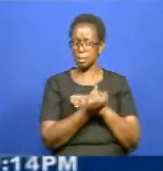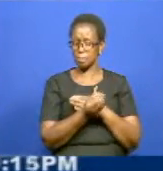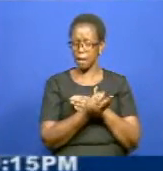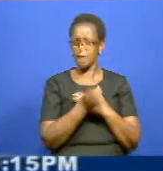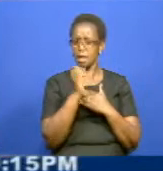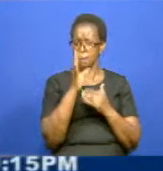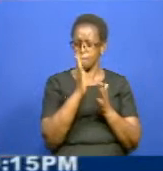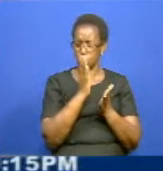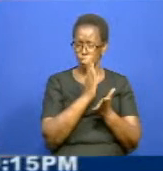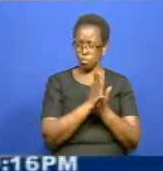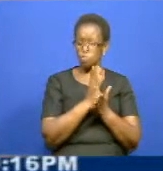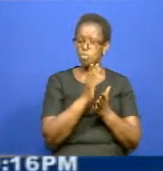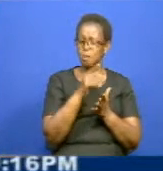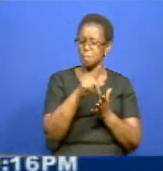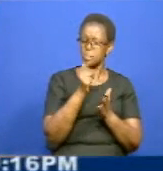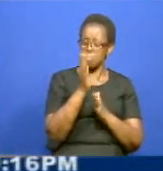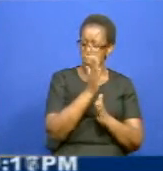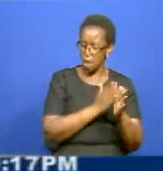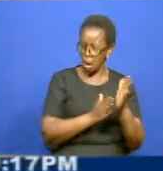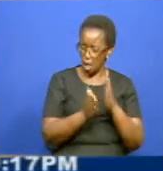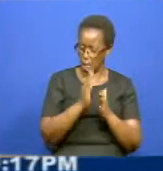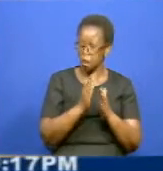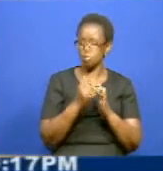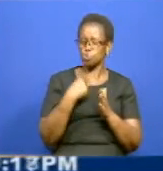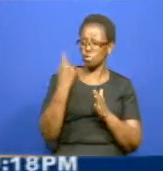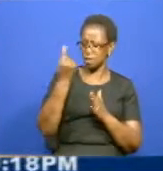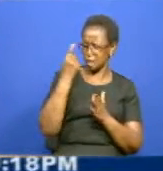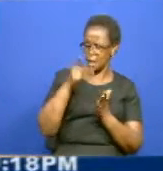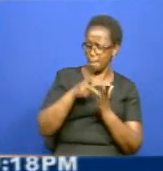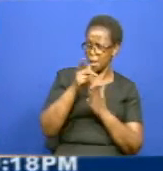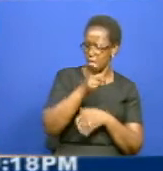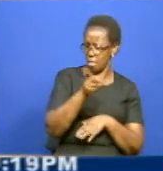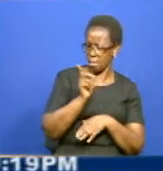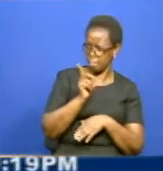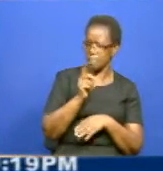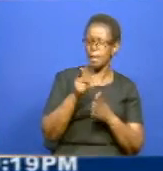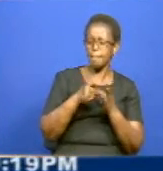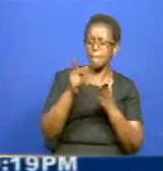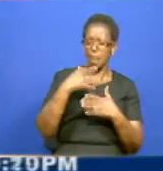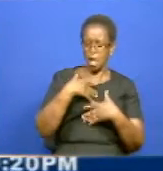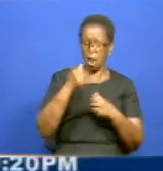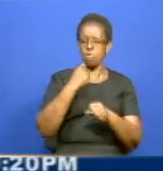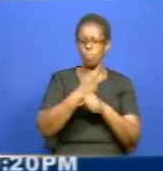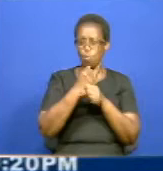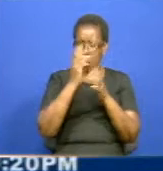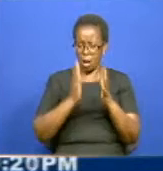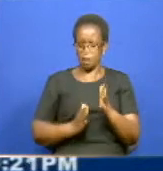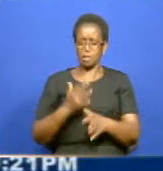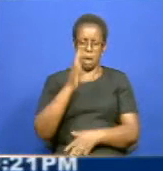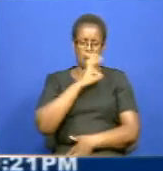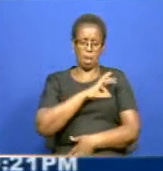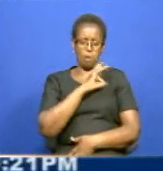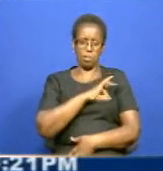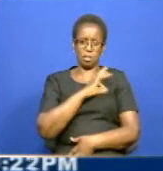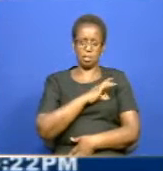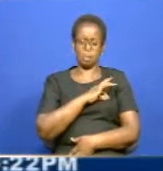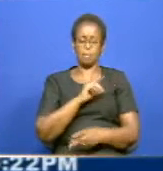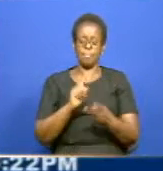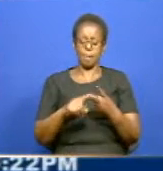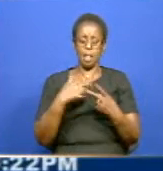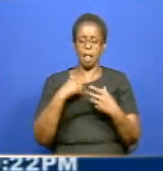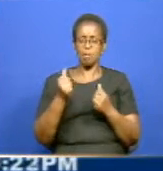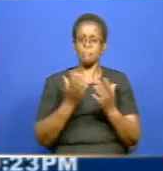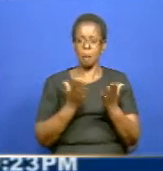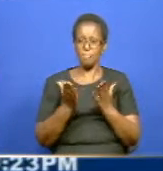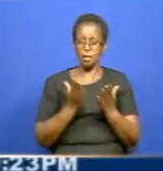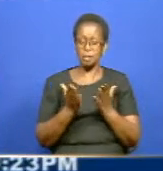consider this cadre of staff for payment of health workers' extraneous allowance, health service allowance,